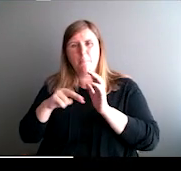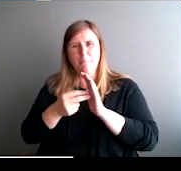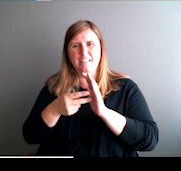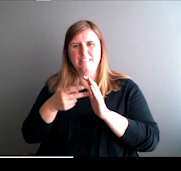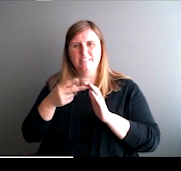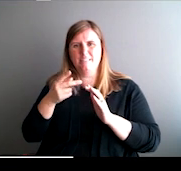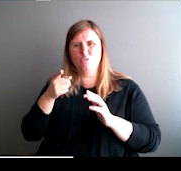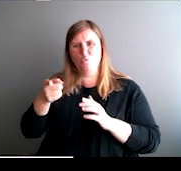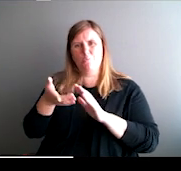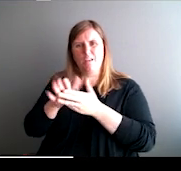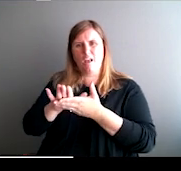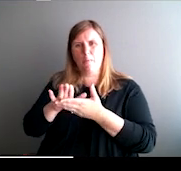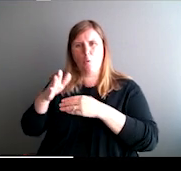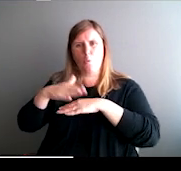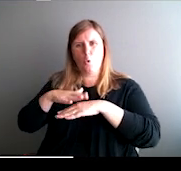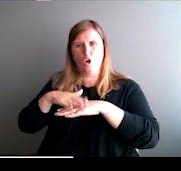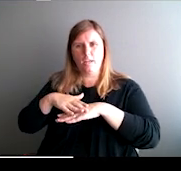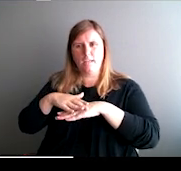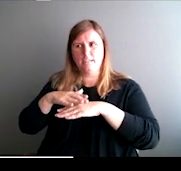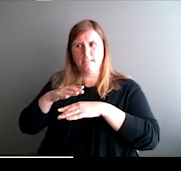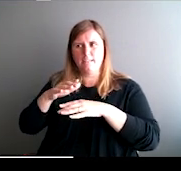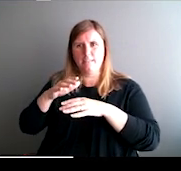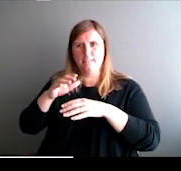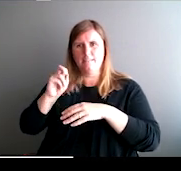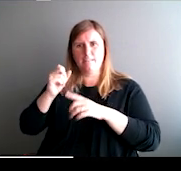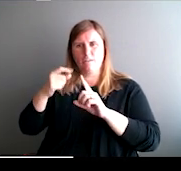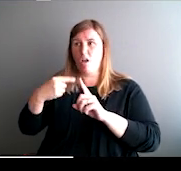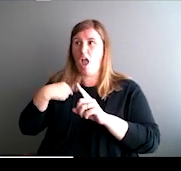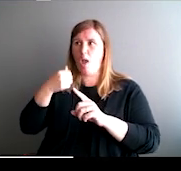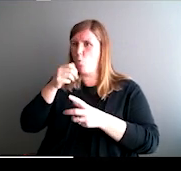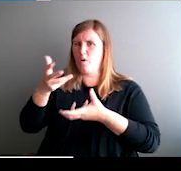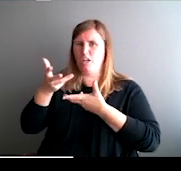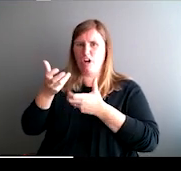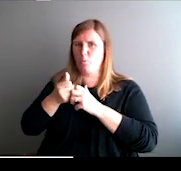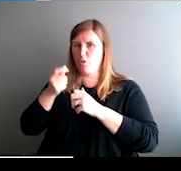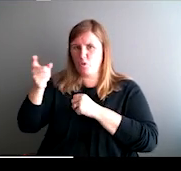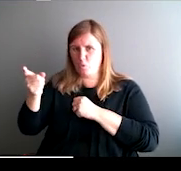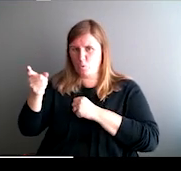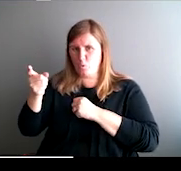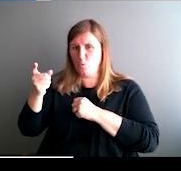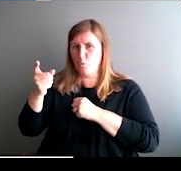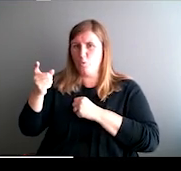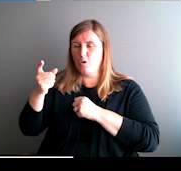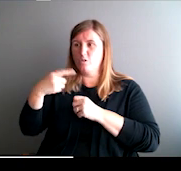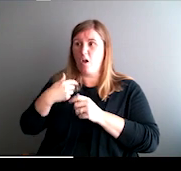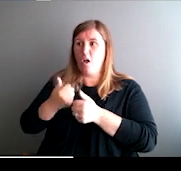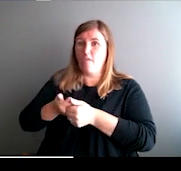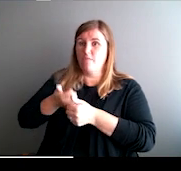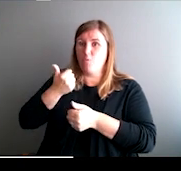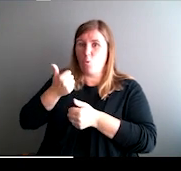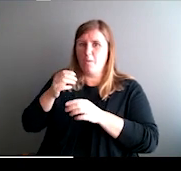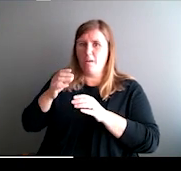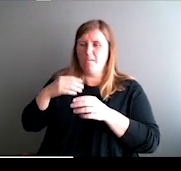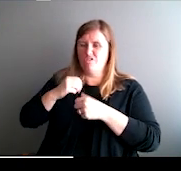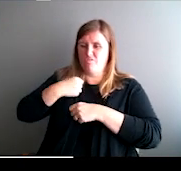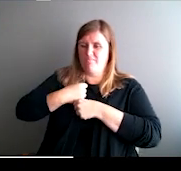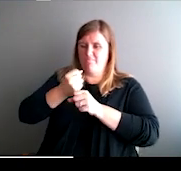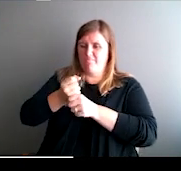to interact with that guy. Bad stuff happens when I do. So I'll engage in behavior to avoid interacting with that guy.